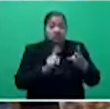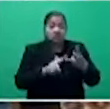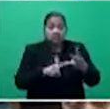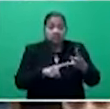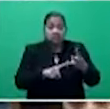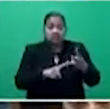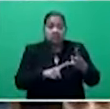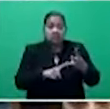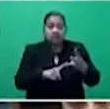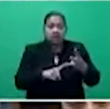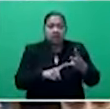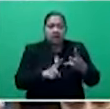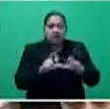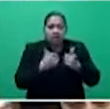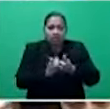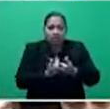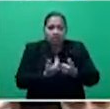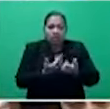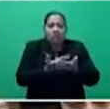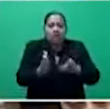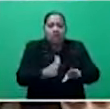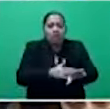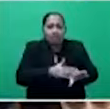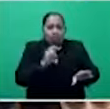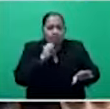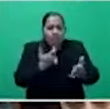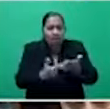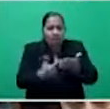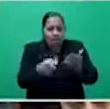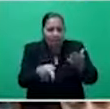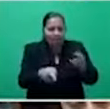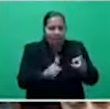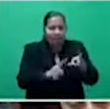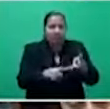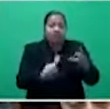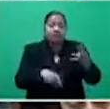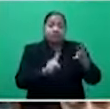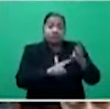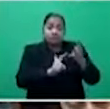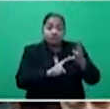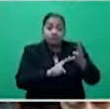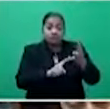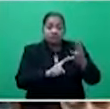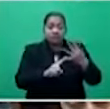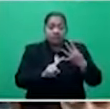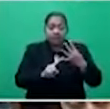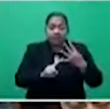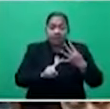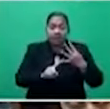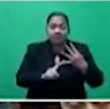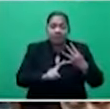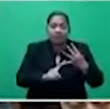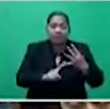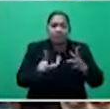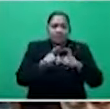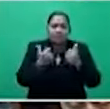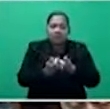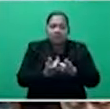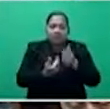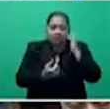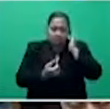have to agree for how long they will lease it for. Number 4, they have to agree for what will be the premium paid. In other